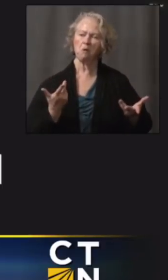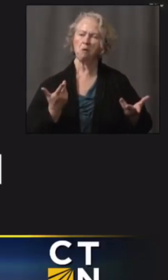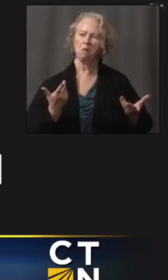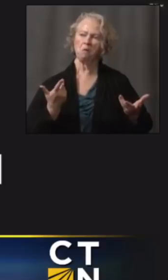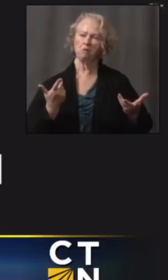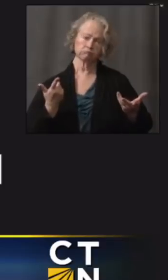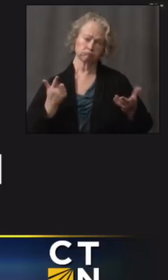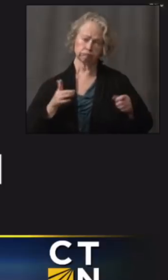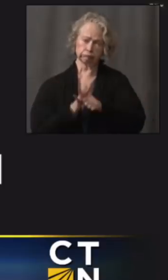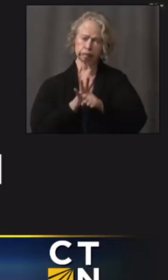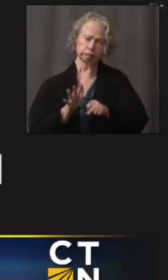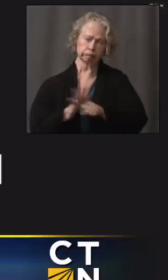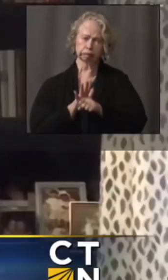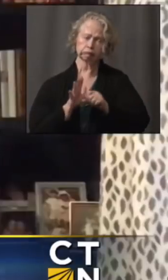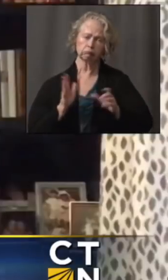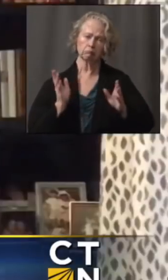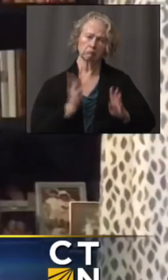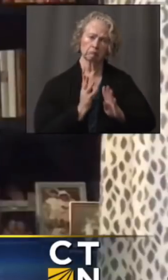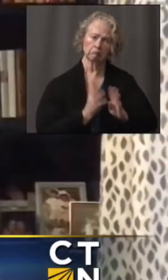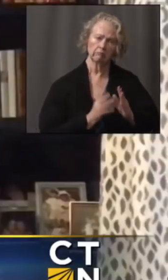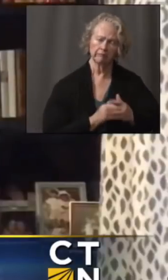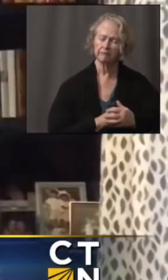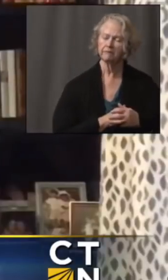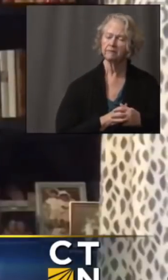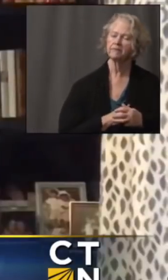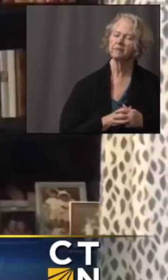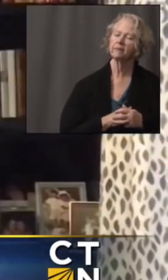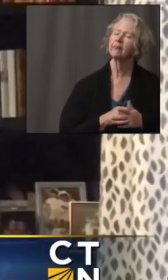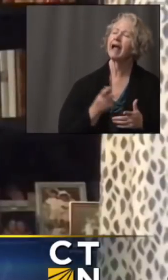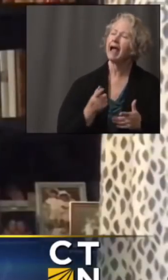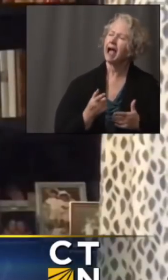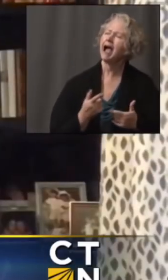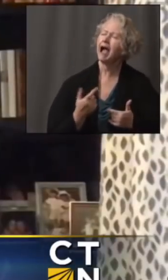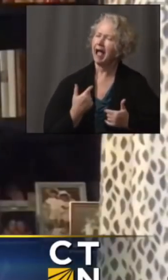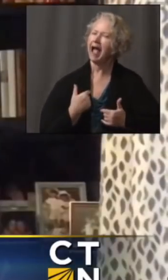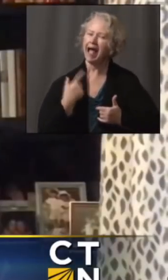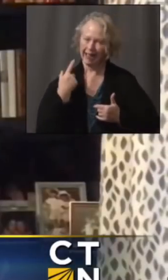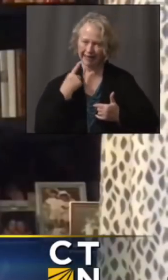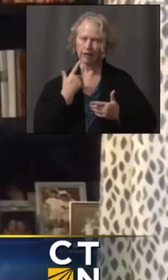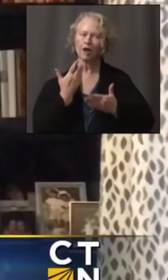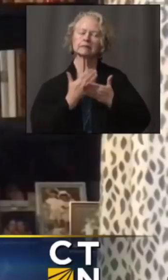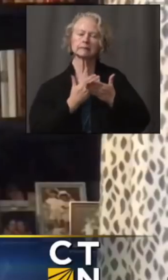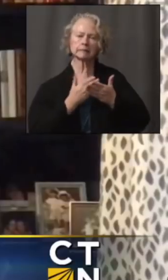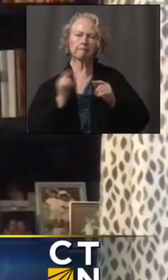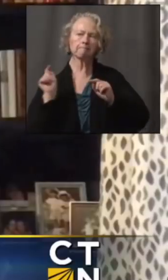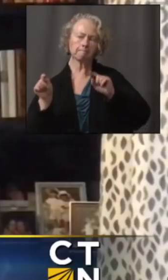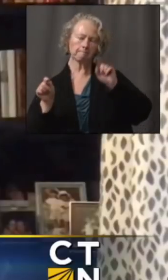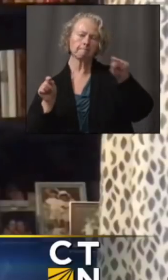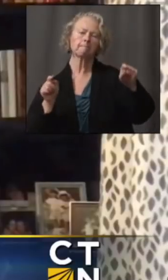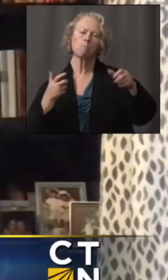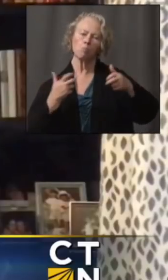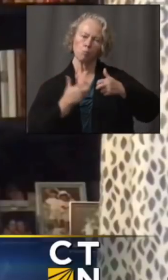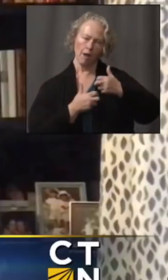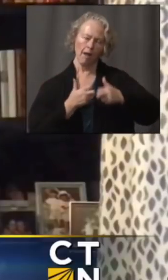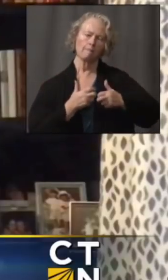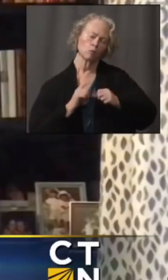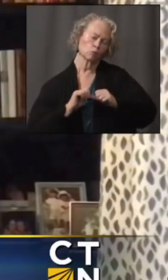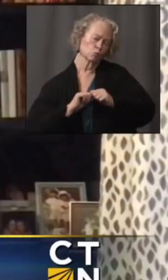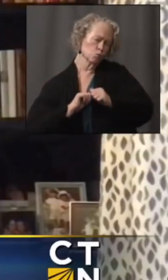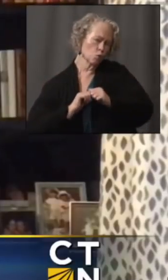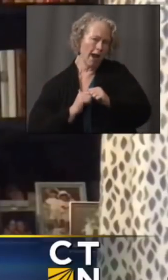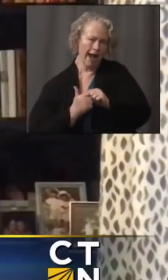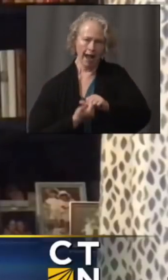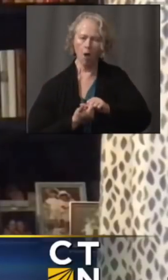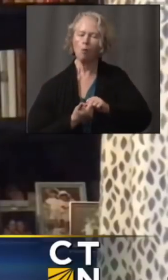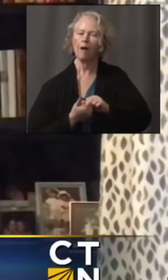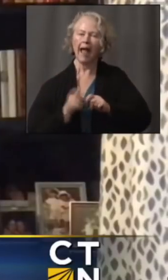stores. Well, let me. I've heard that there are some isolated issues where there's really overcrowding and there's some